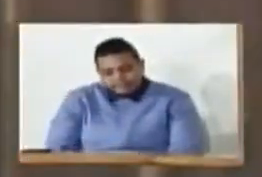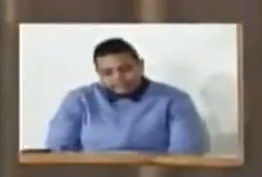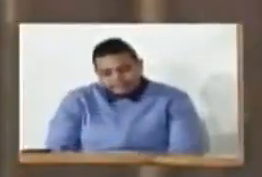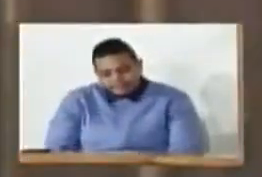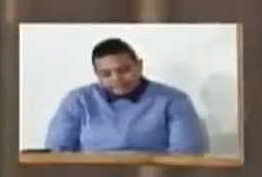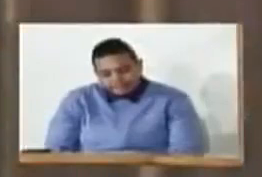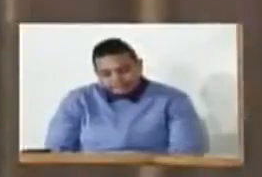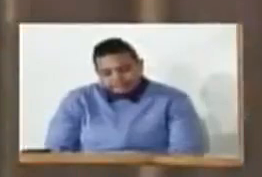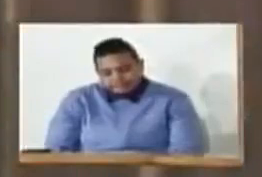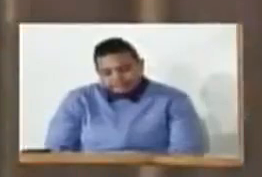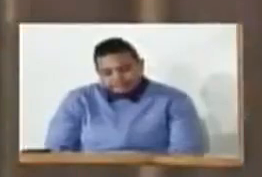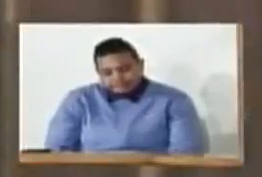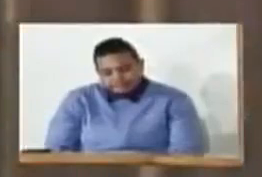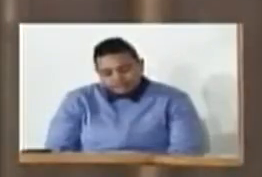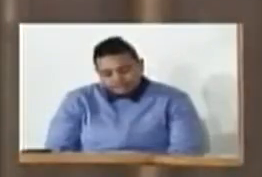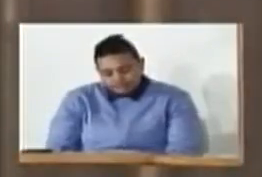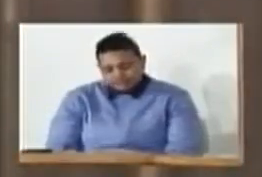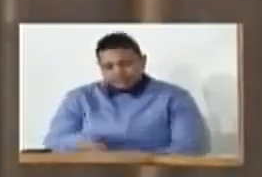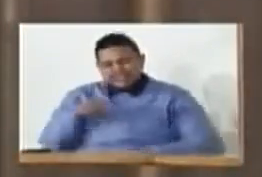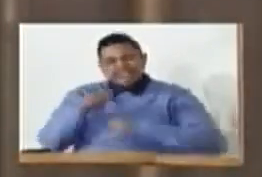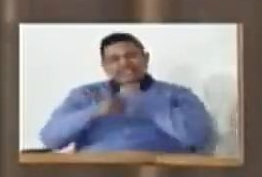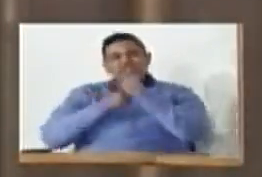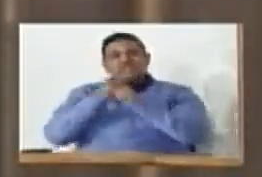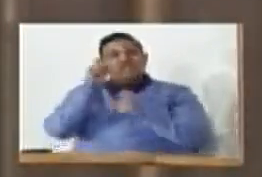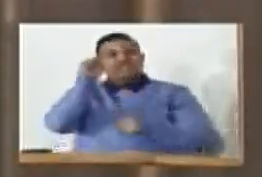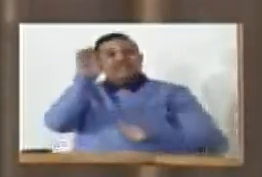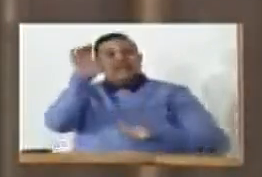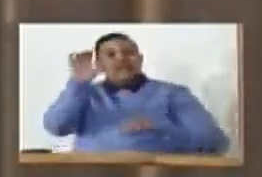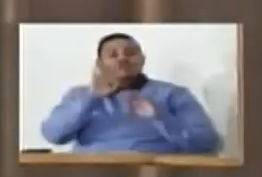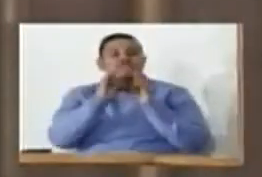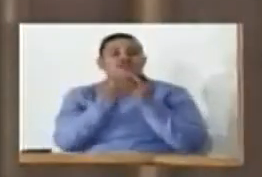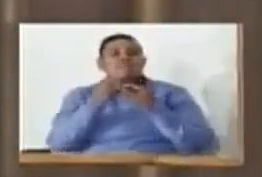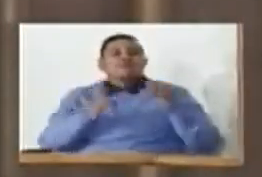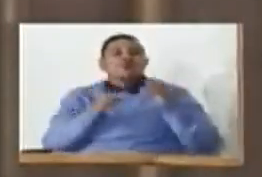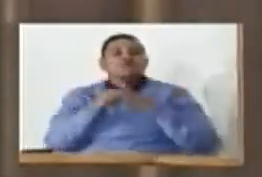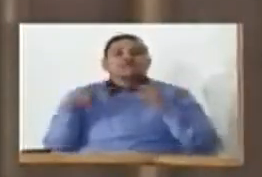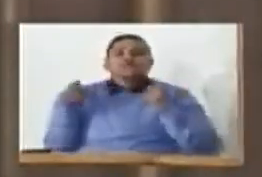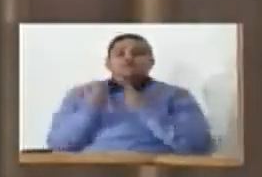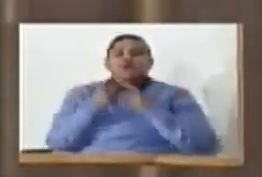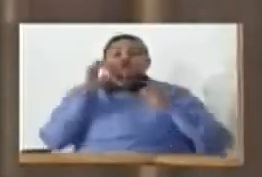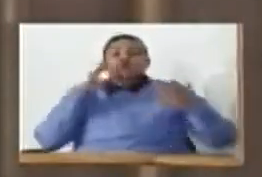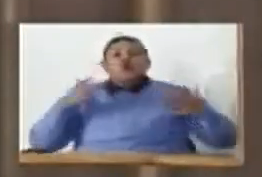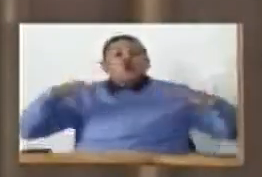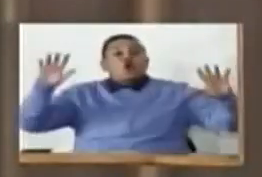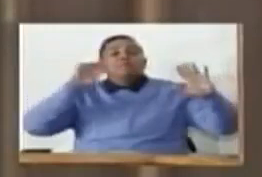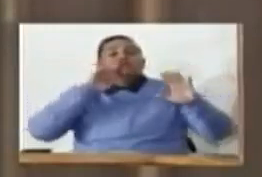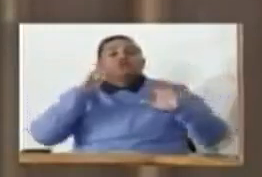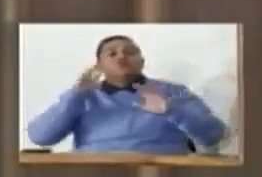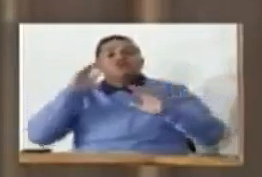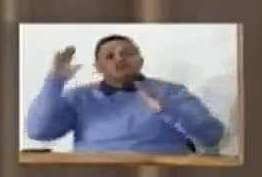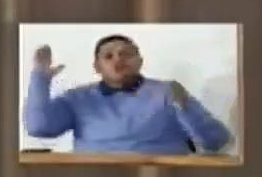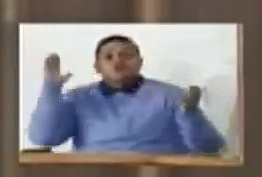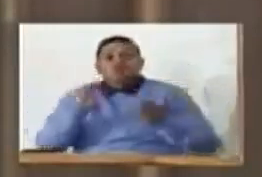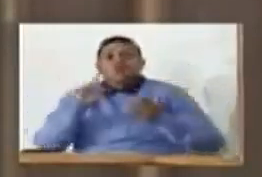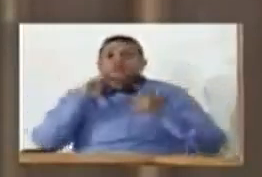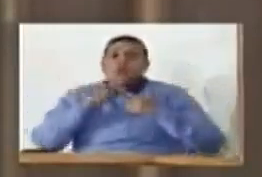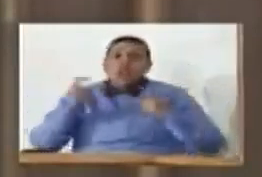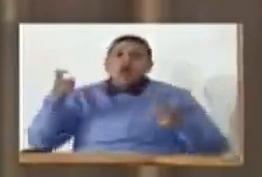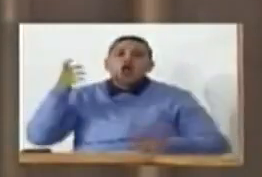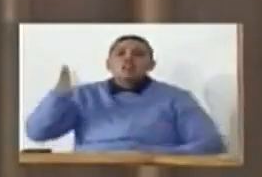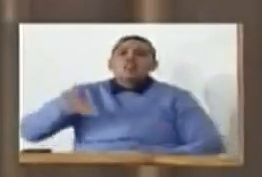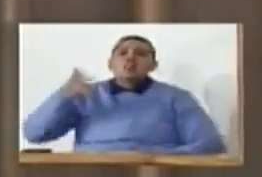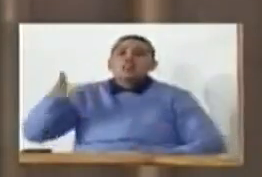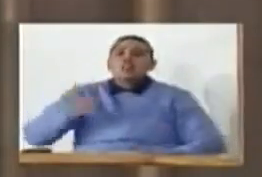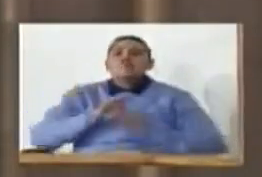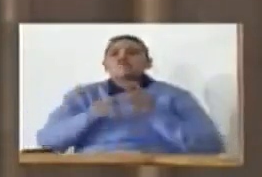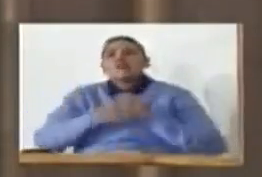This year, the St. Catherine Family Court in Spanish Town will be completed to reduce the large cases of family